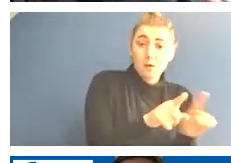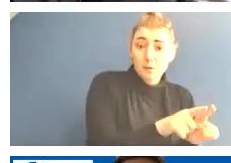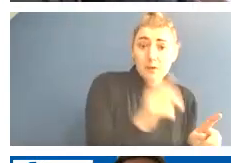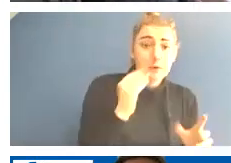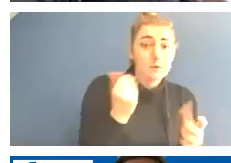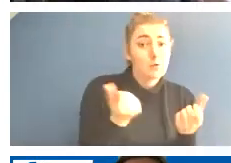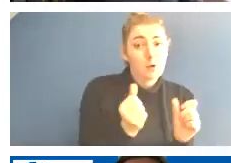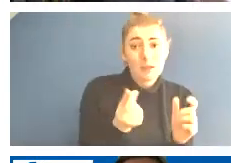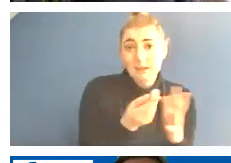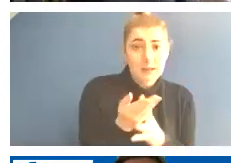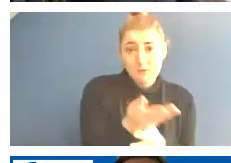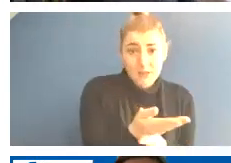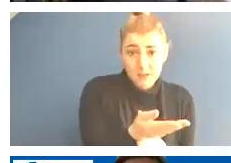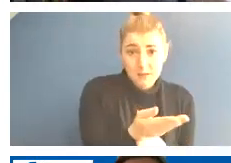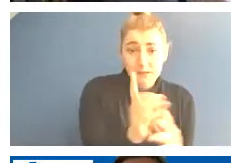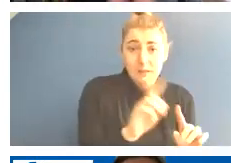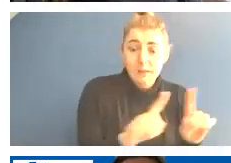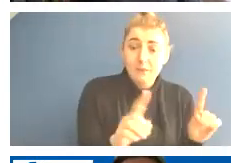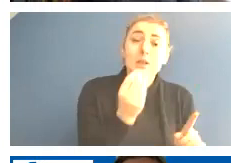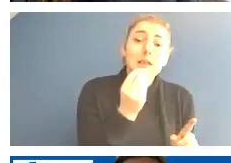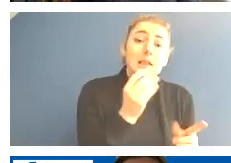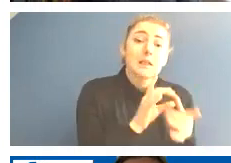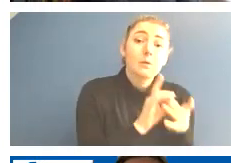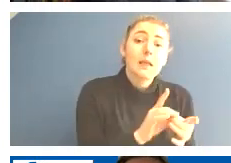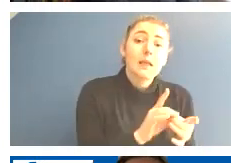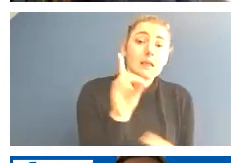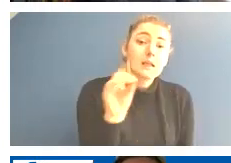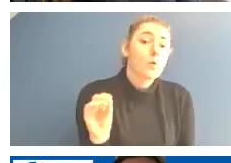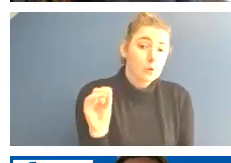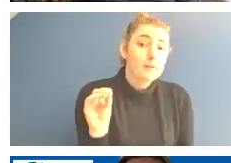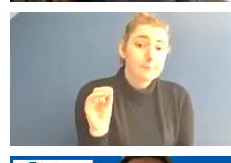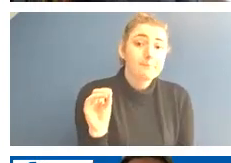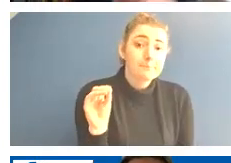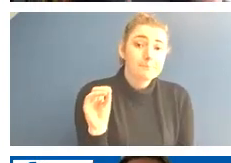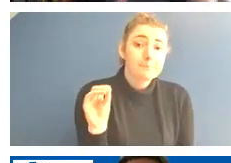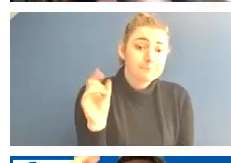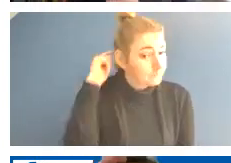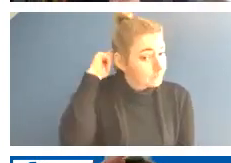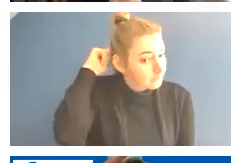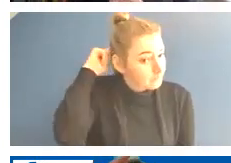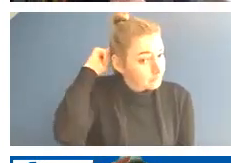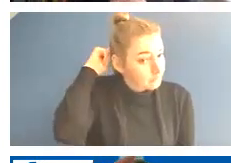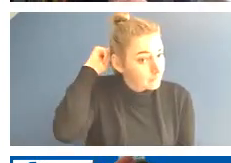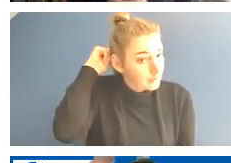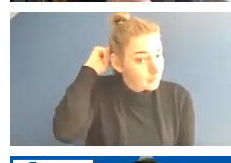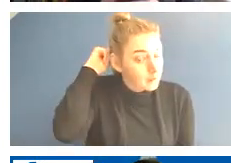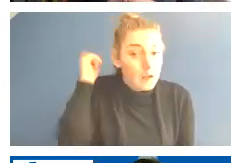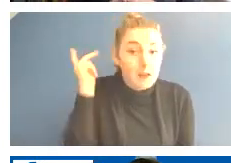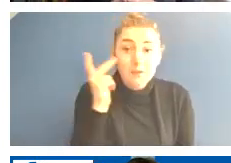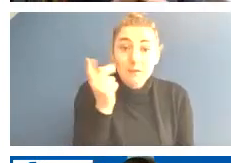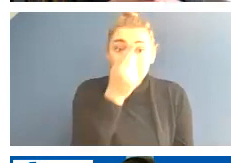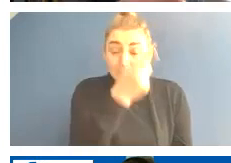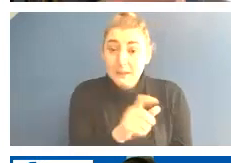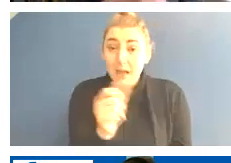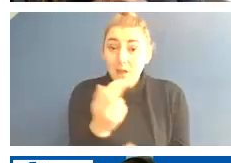to navigate different eating related disorders. So as you can see here, the other resources